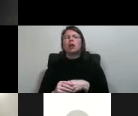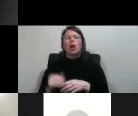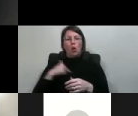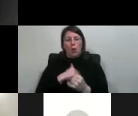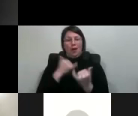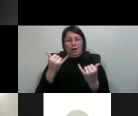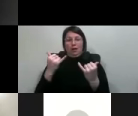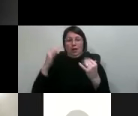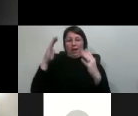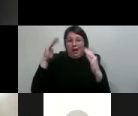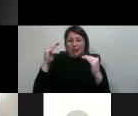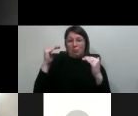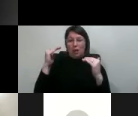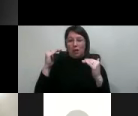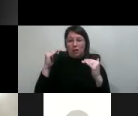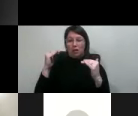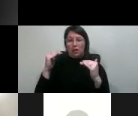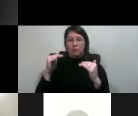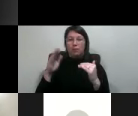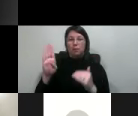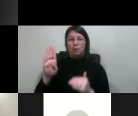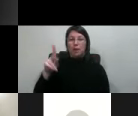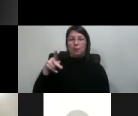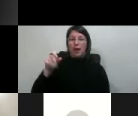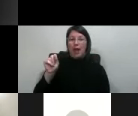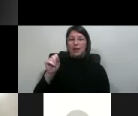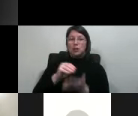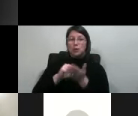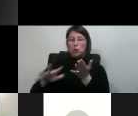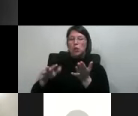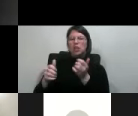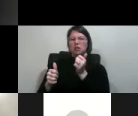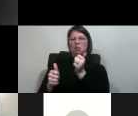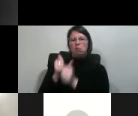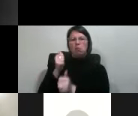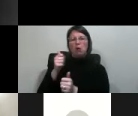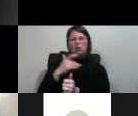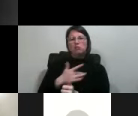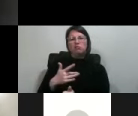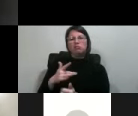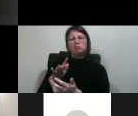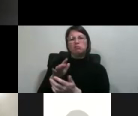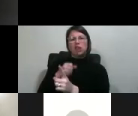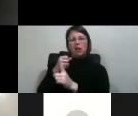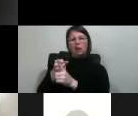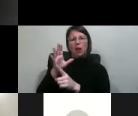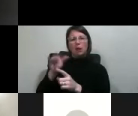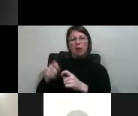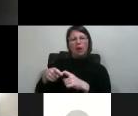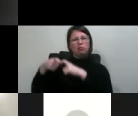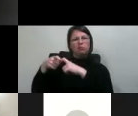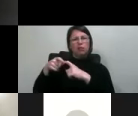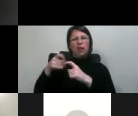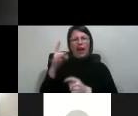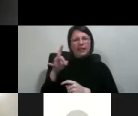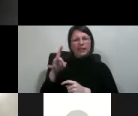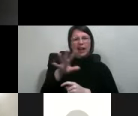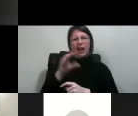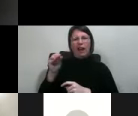that BPS students will be most likely to be impacted by the suspension of routes 18 and